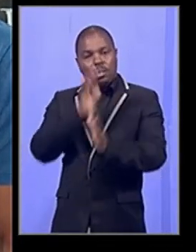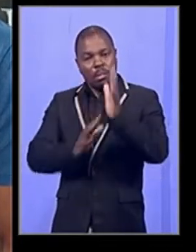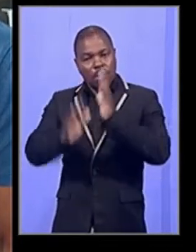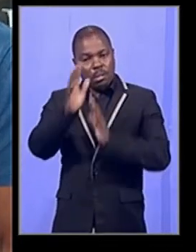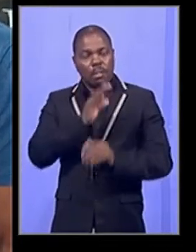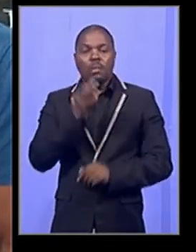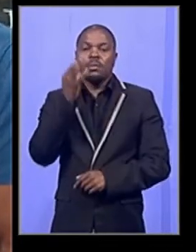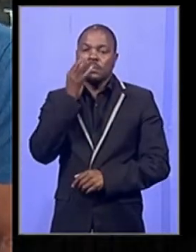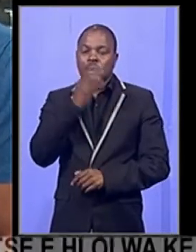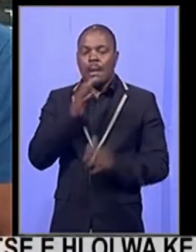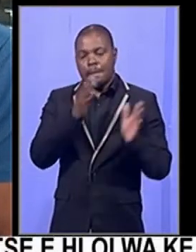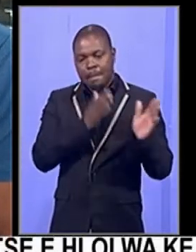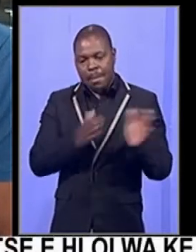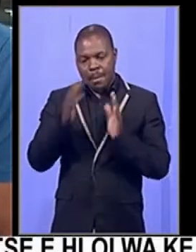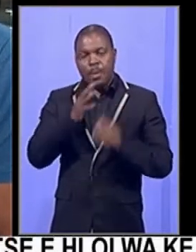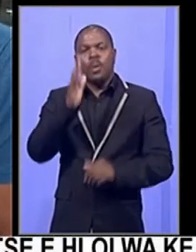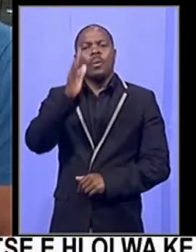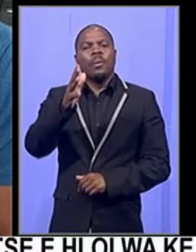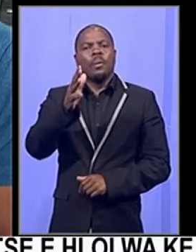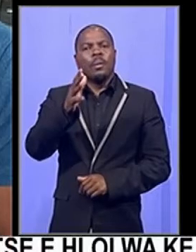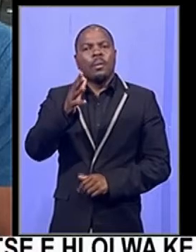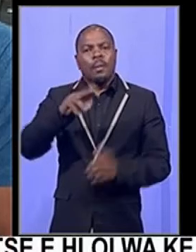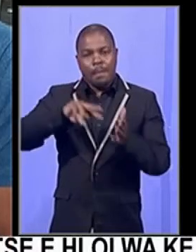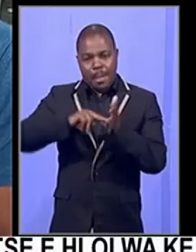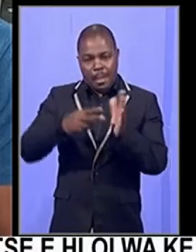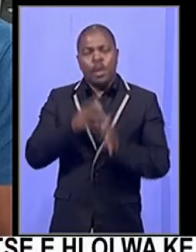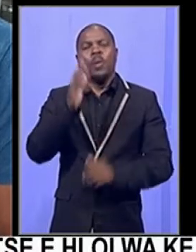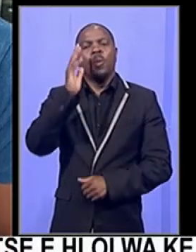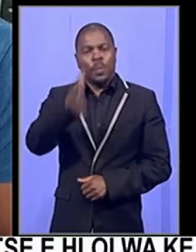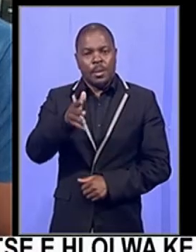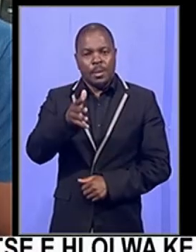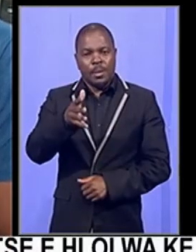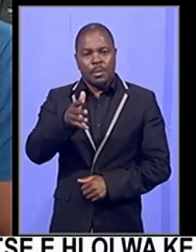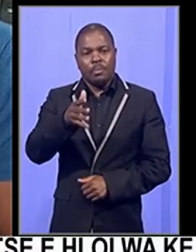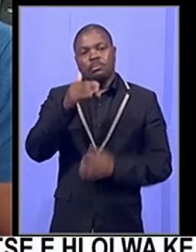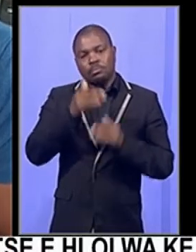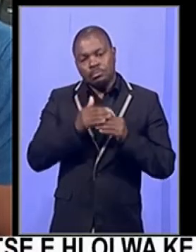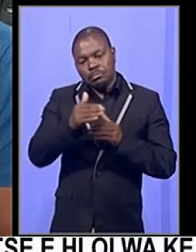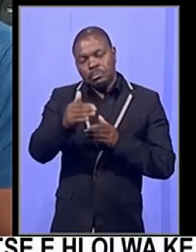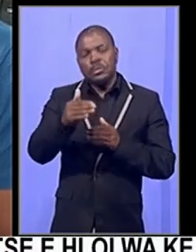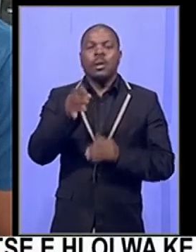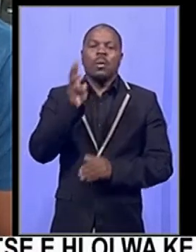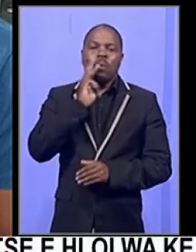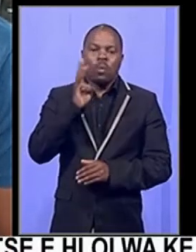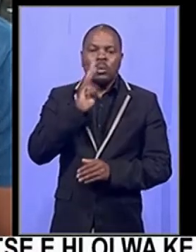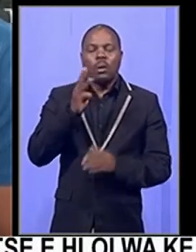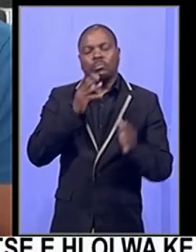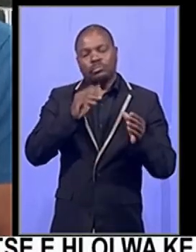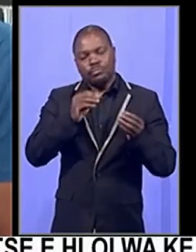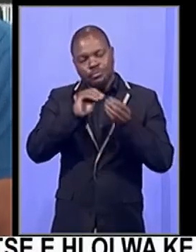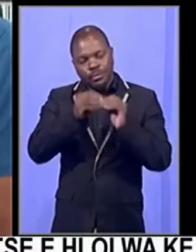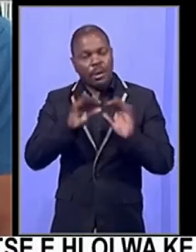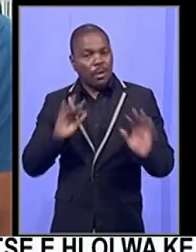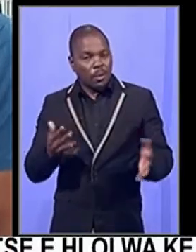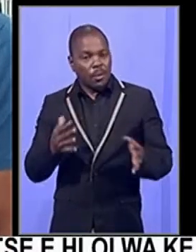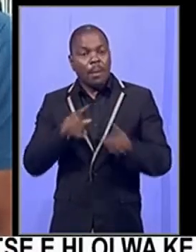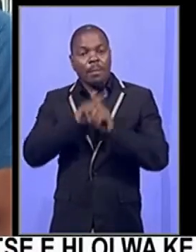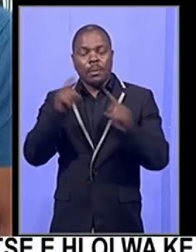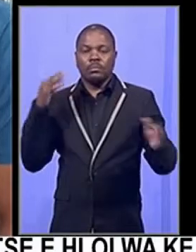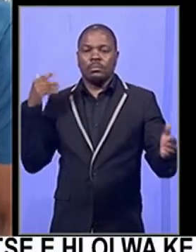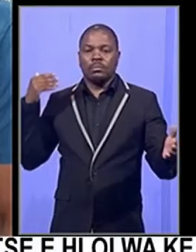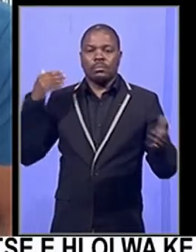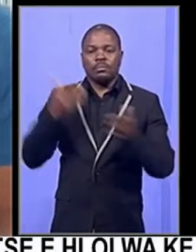tlo dia peakanyo gore yona plan ya gore metsi o tlo a baganya jwang le